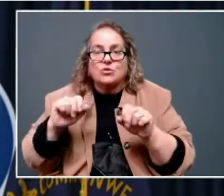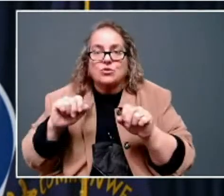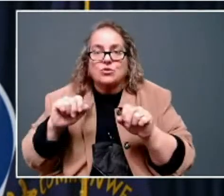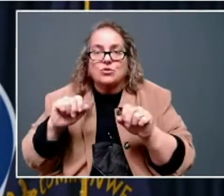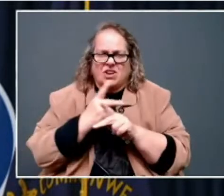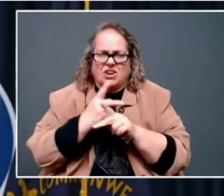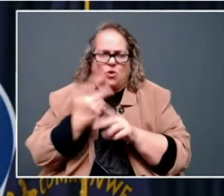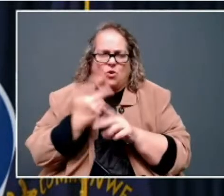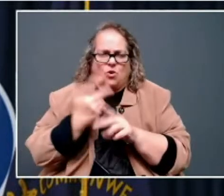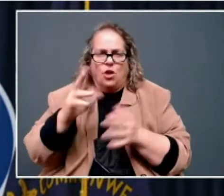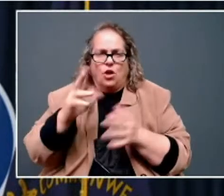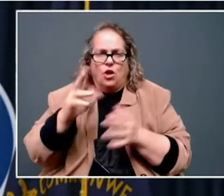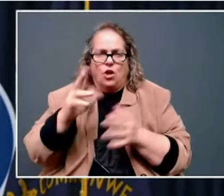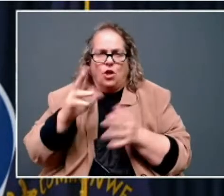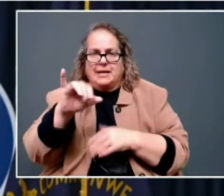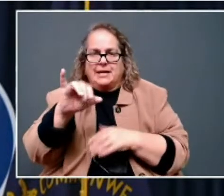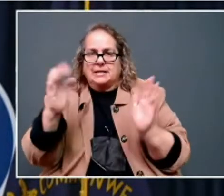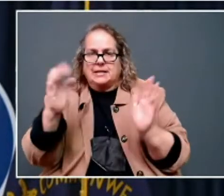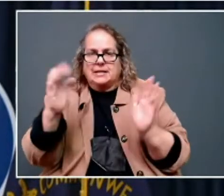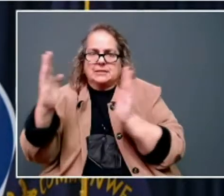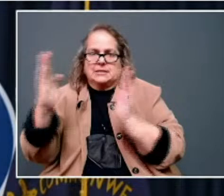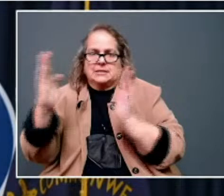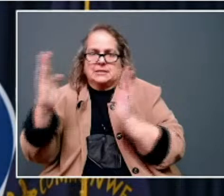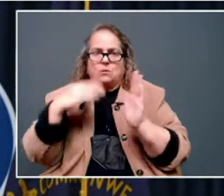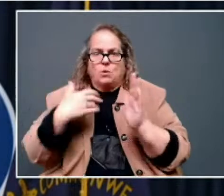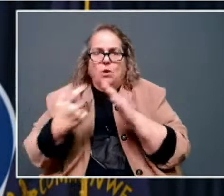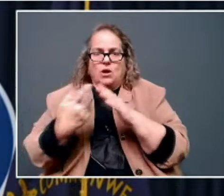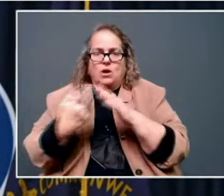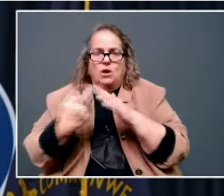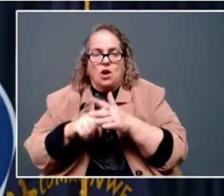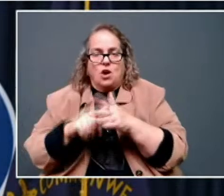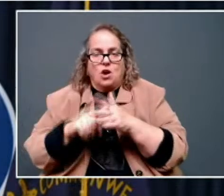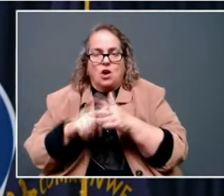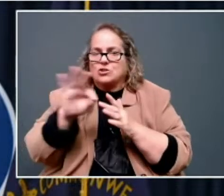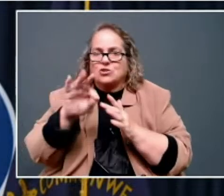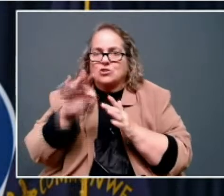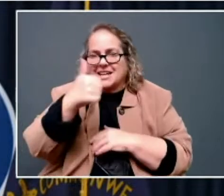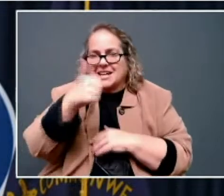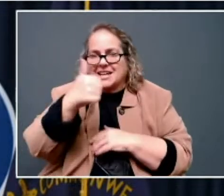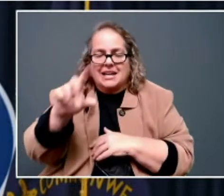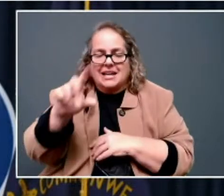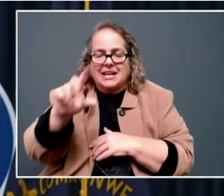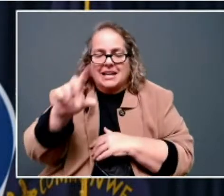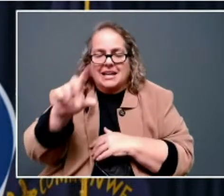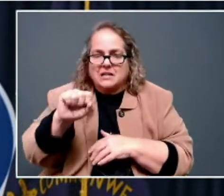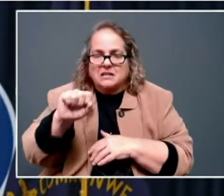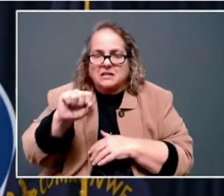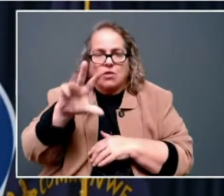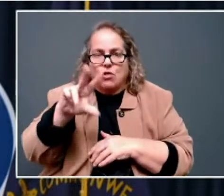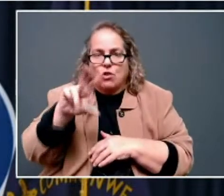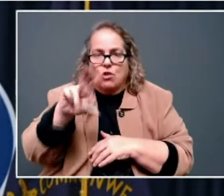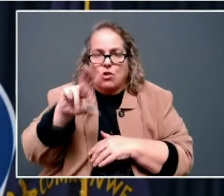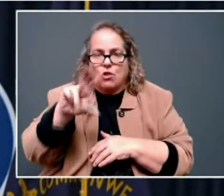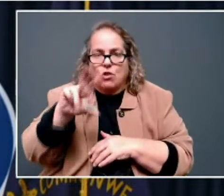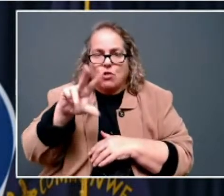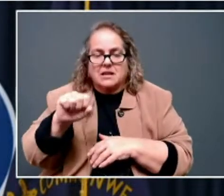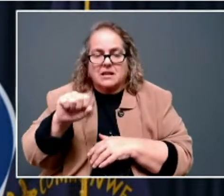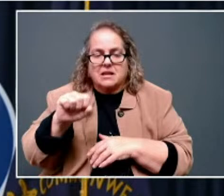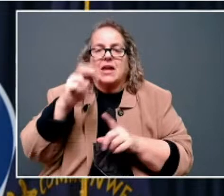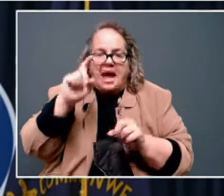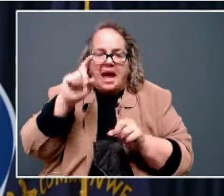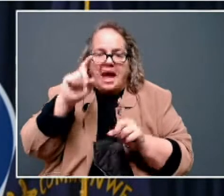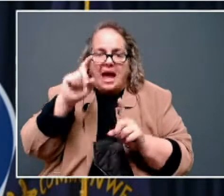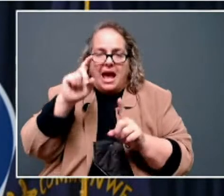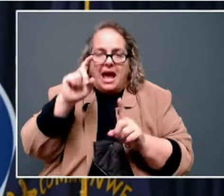want them to start, we can choose any day, but then the 30 days have to run consecutively is one of our next